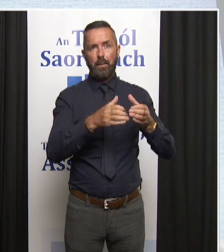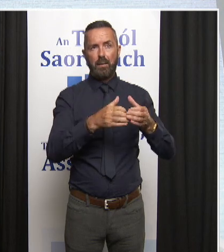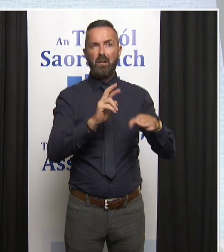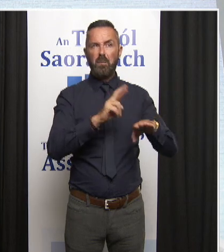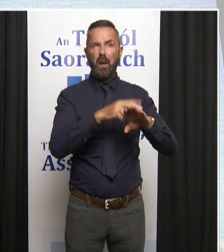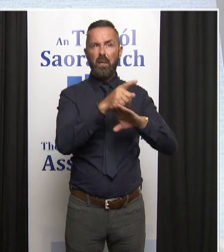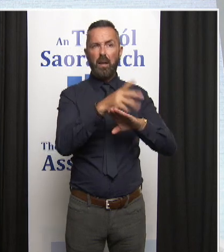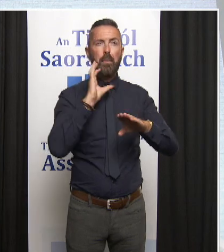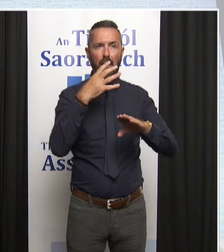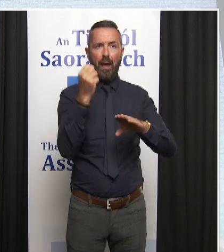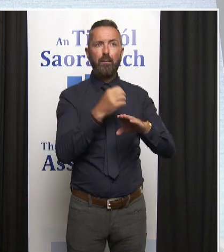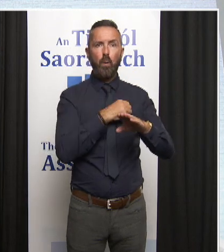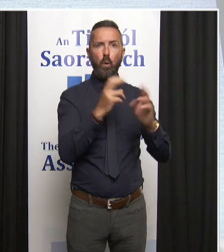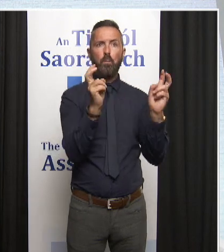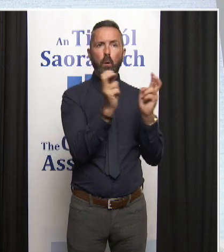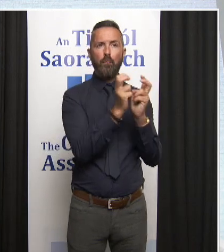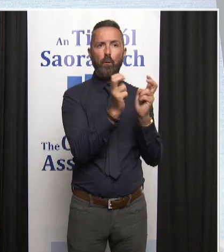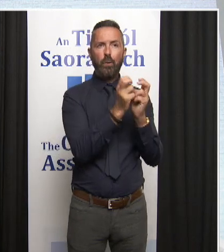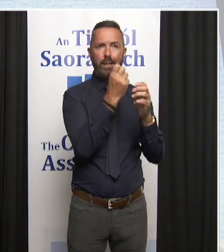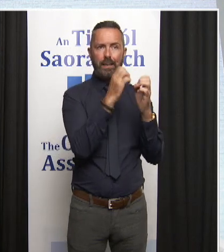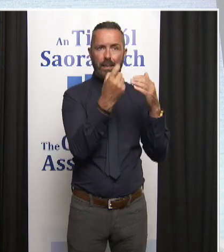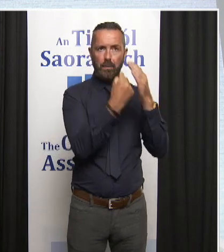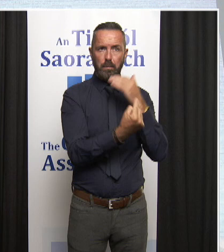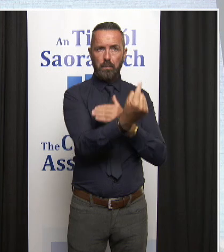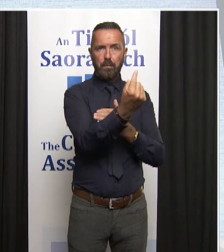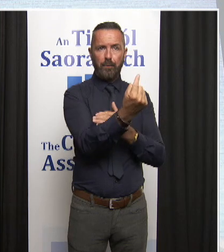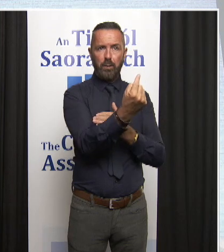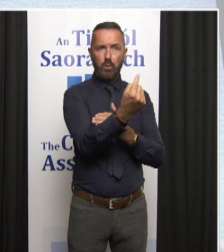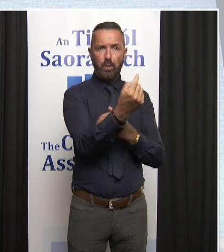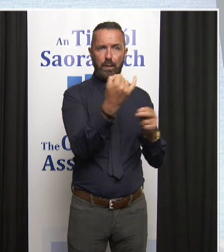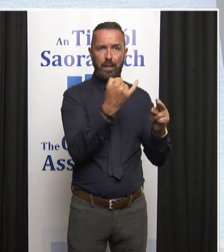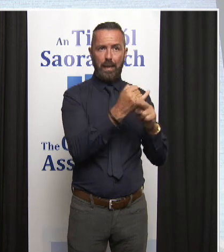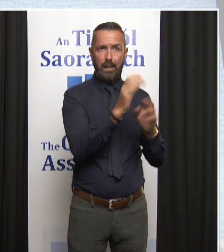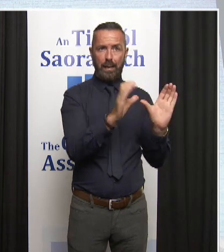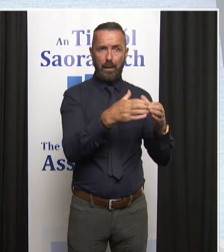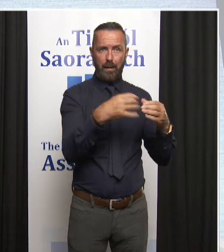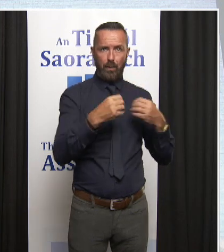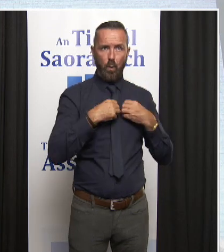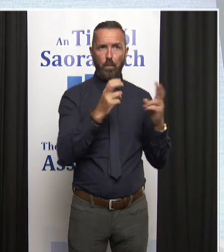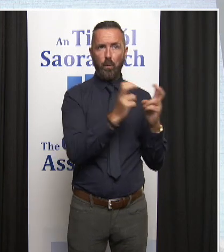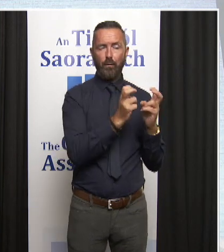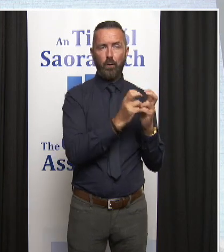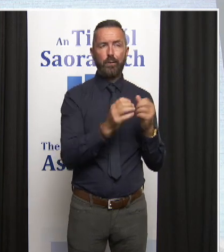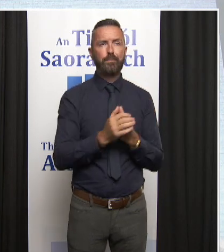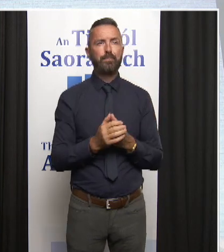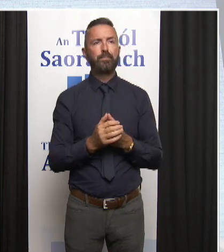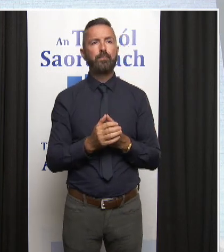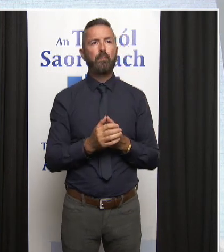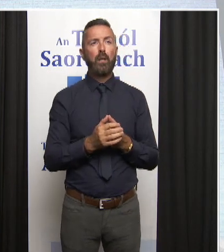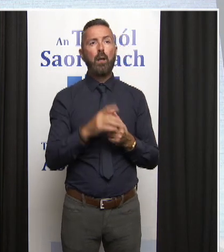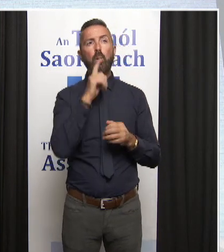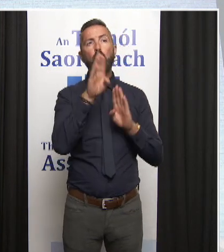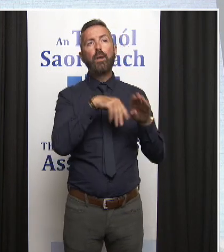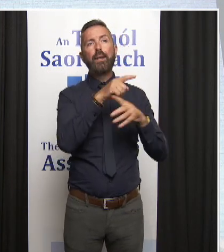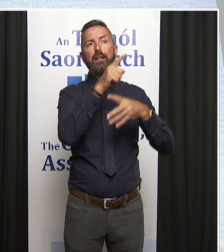on that, each individual would hold a portfolio. With regard to these 4 issues